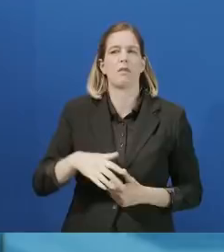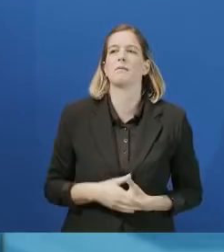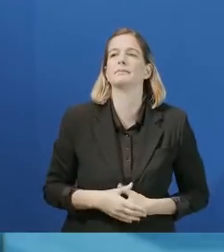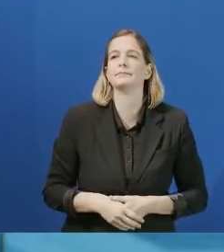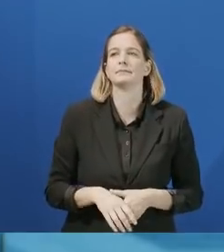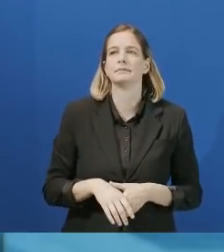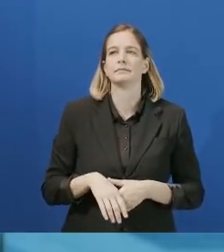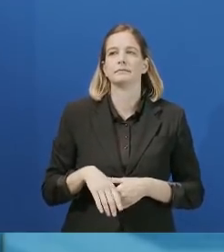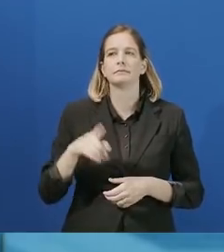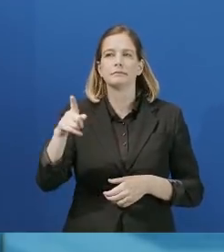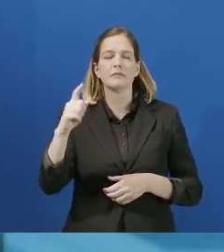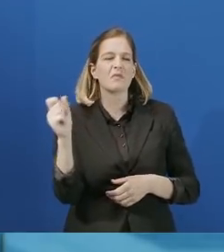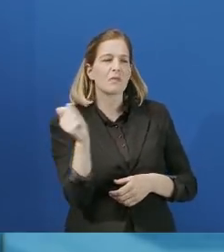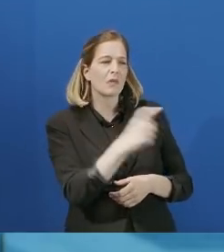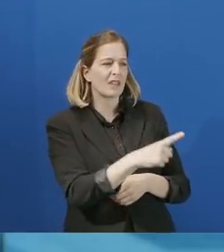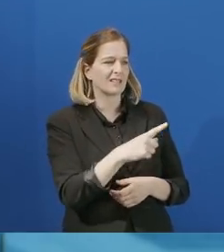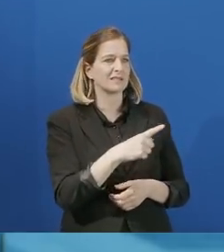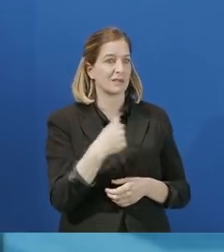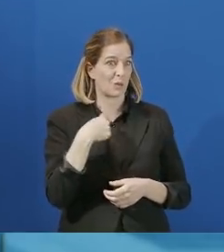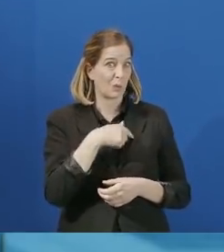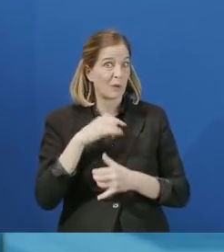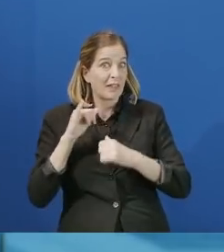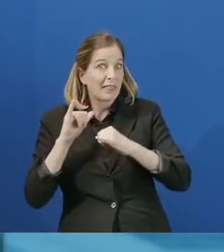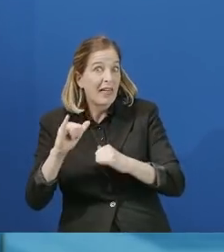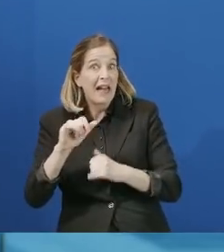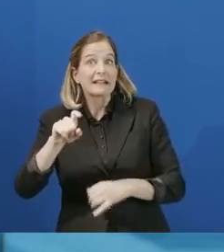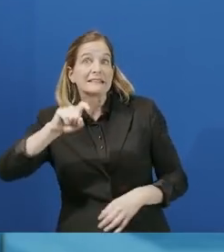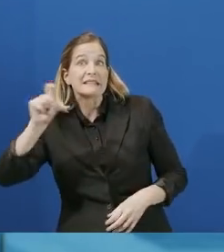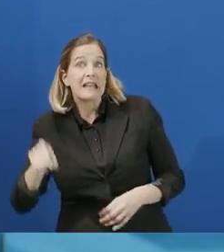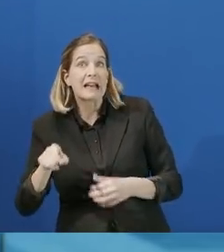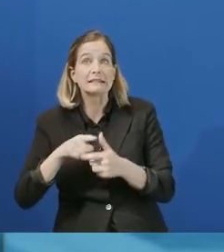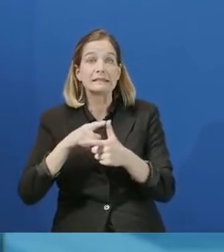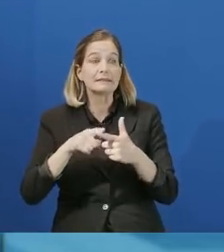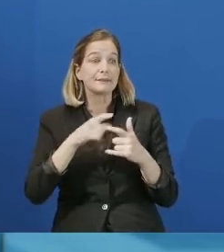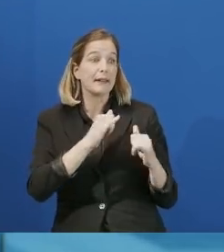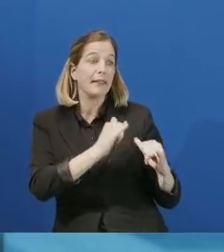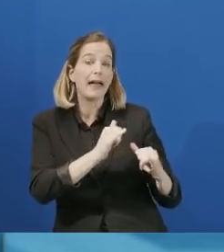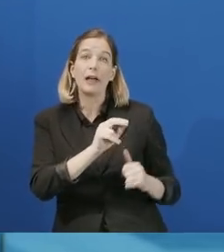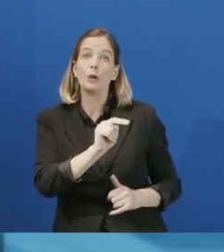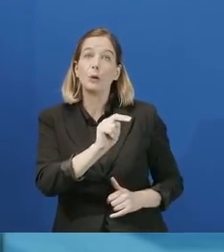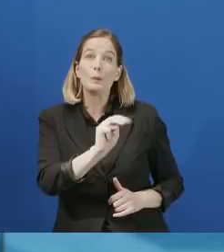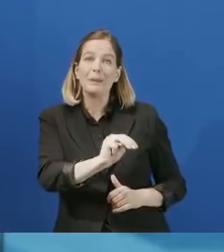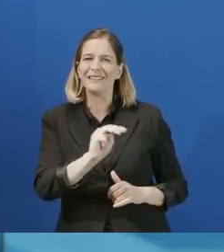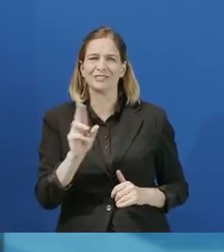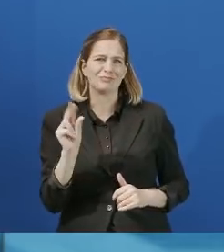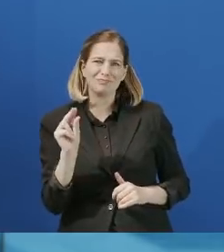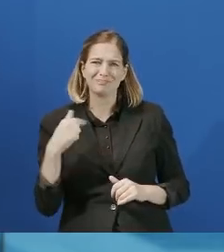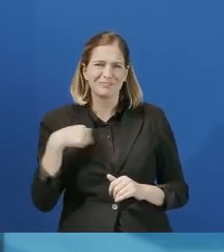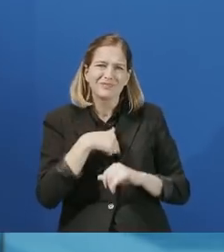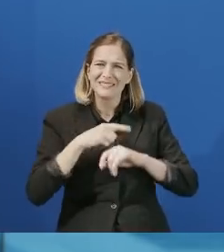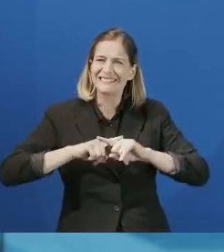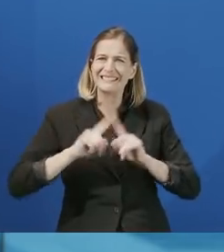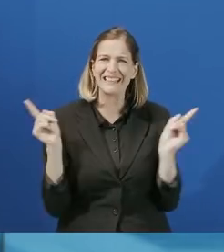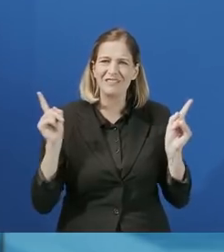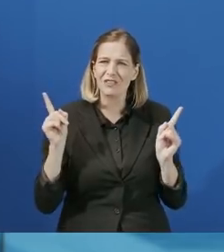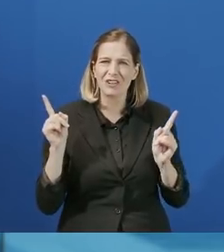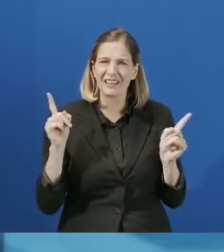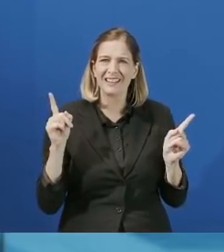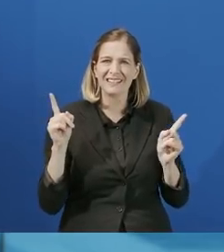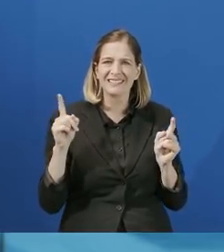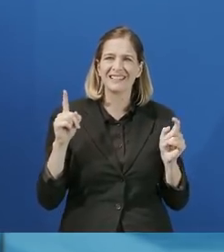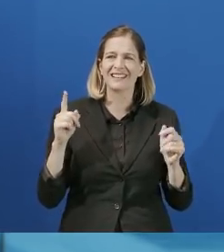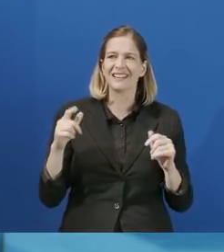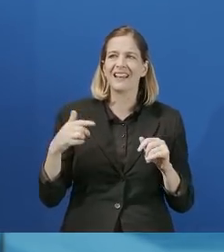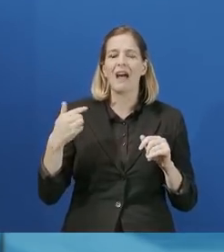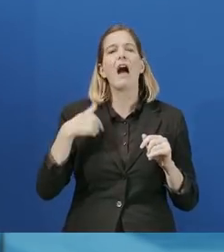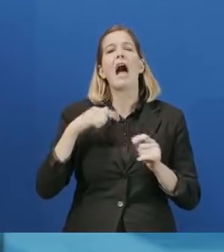not like Texas. We're not like New Mexico. We have 91 cities and 15 counties in this state. I've talked to mayors. I've talked